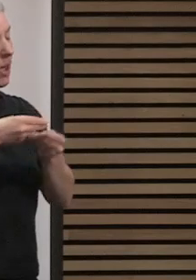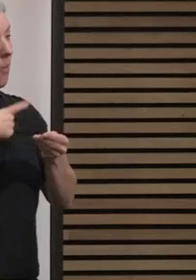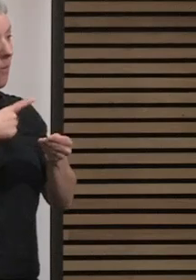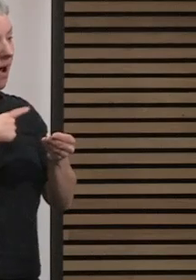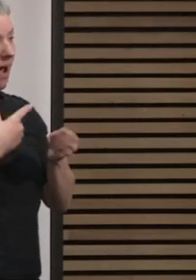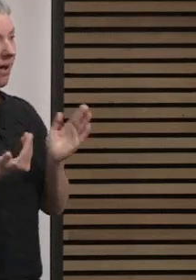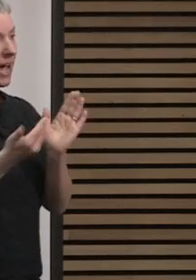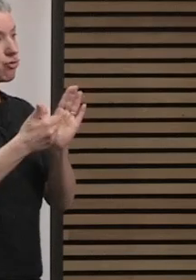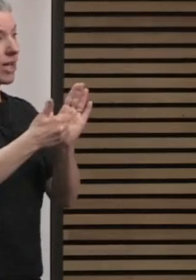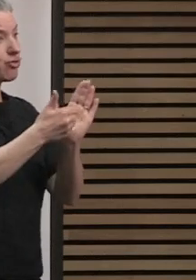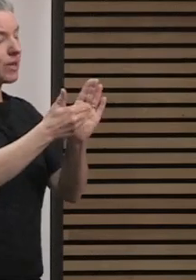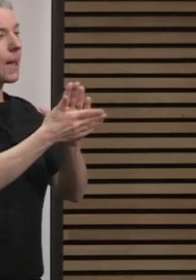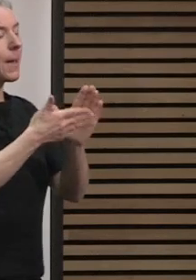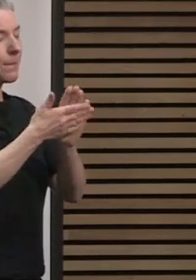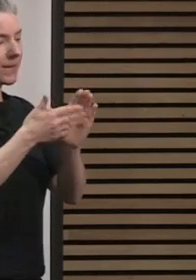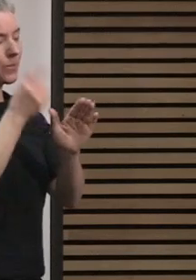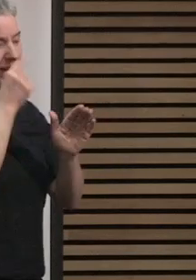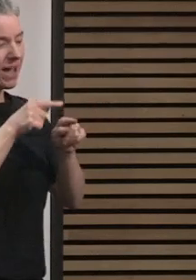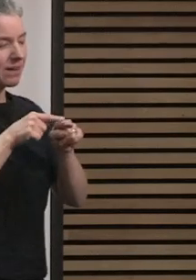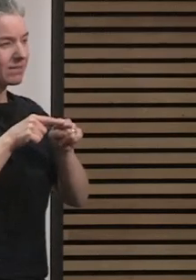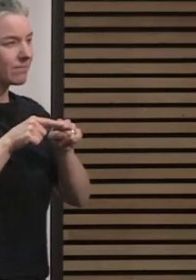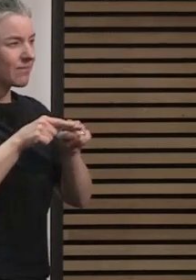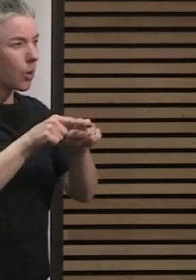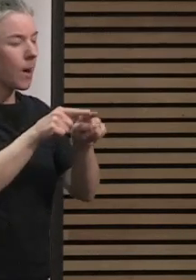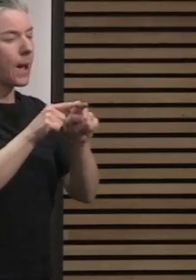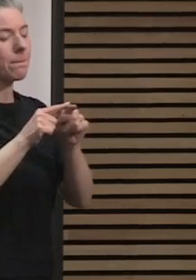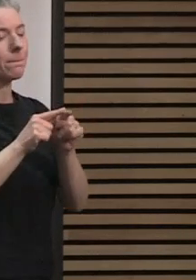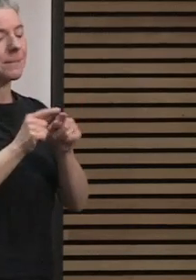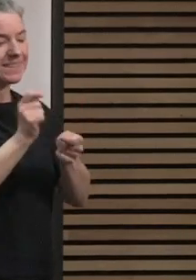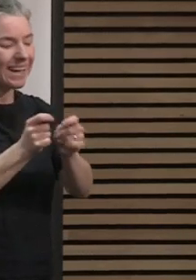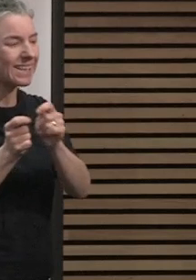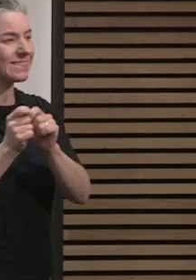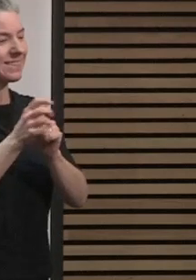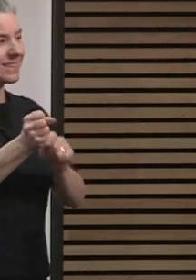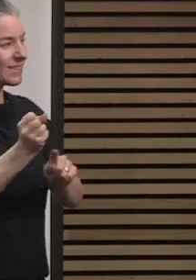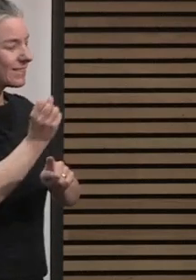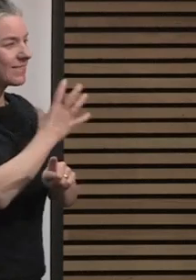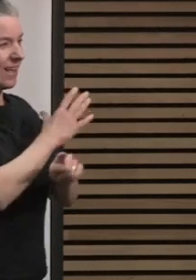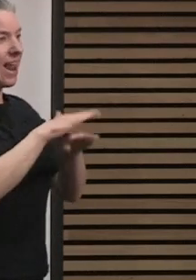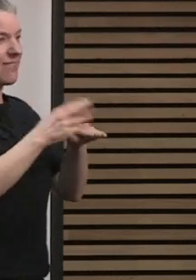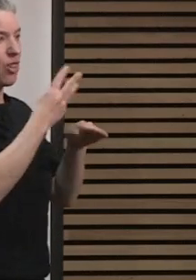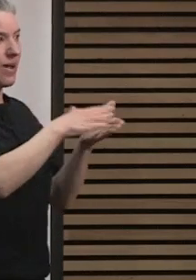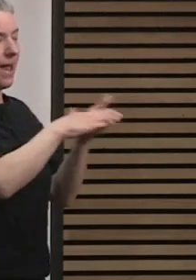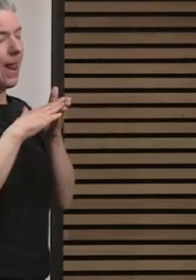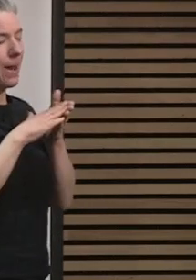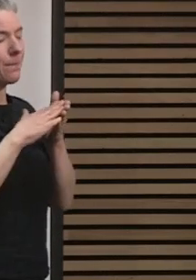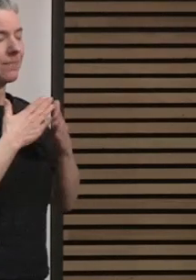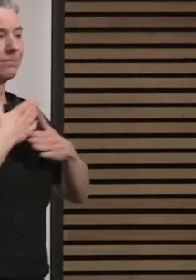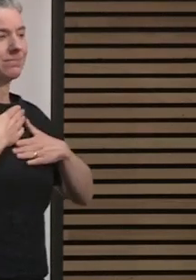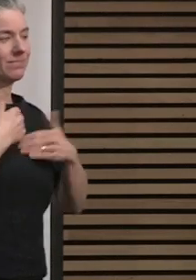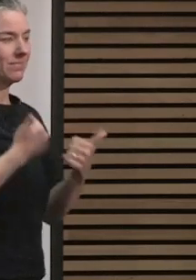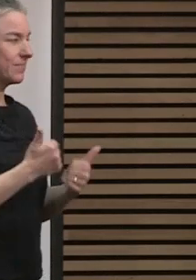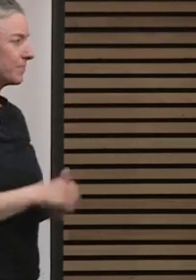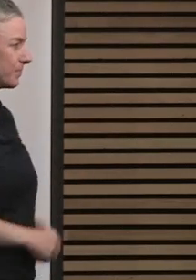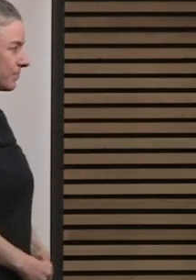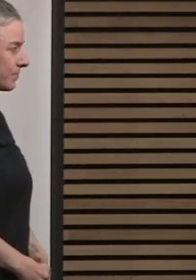all that is that we can contact trace and test and isolate our way through this outbreak. Mm-hmm. The alert levels provide additional assurance there. And I just